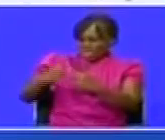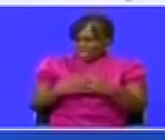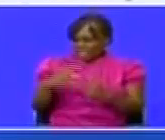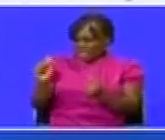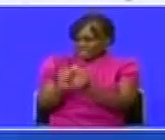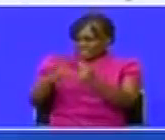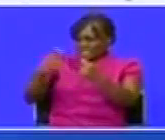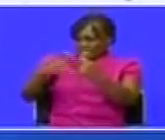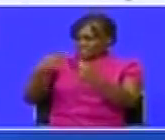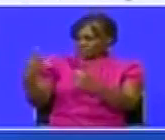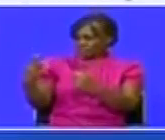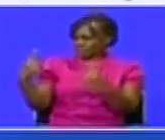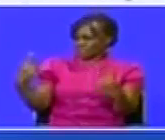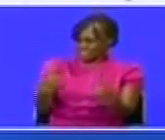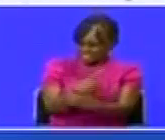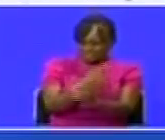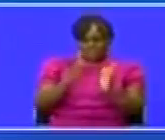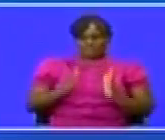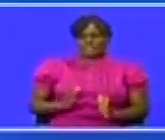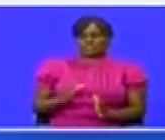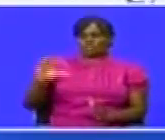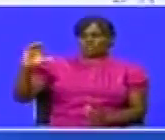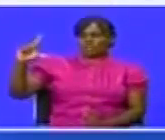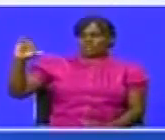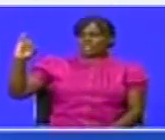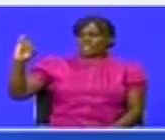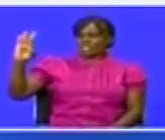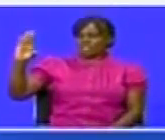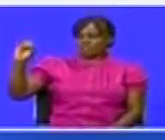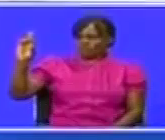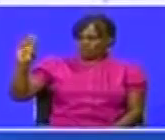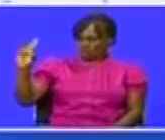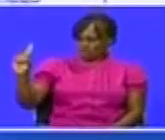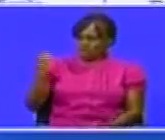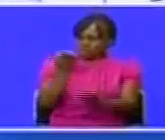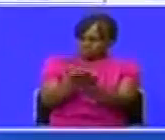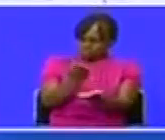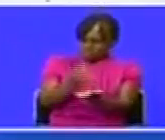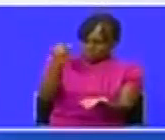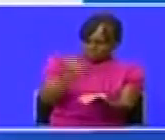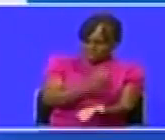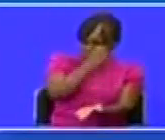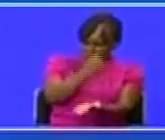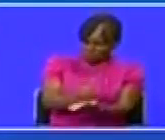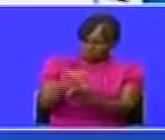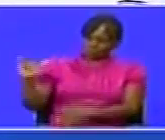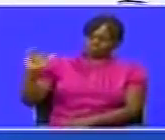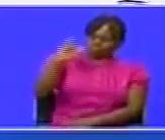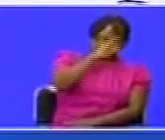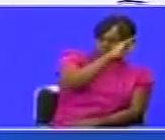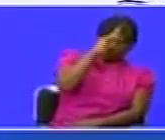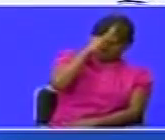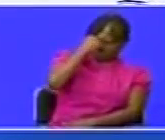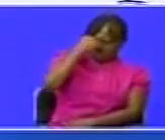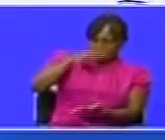February 1984, was Clifford Waititu. Clifford will later apply for a passport and visa to travel abroad